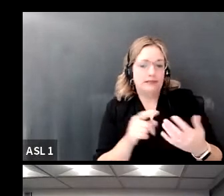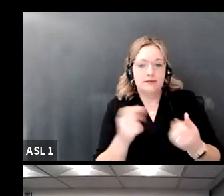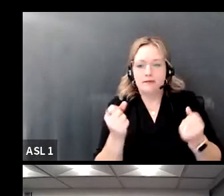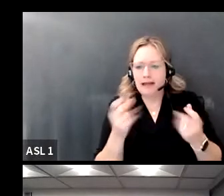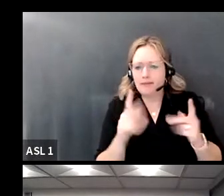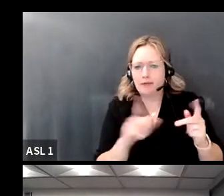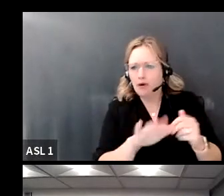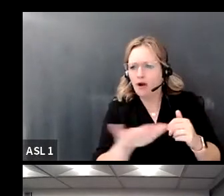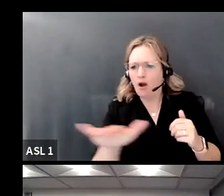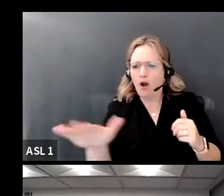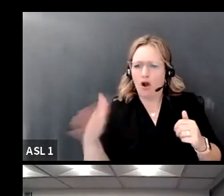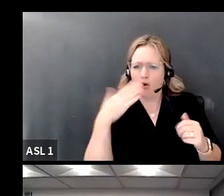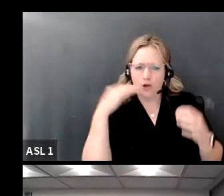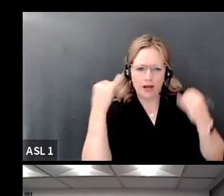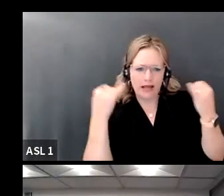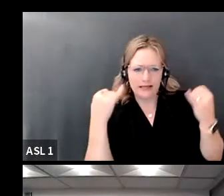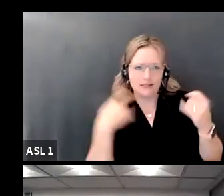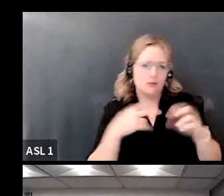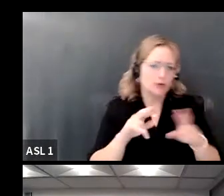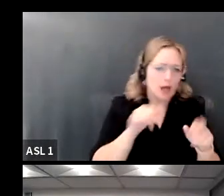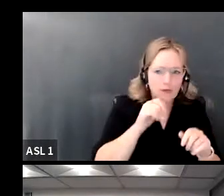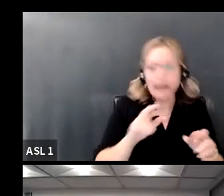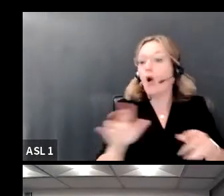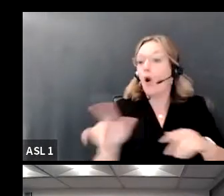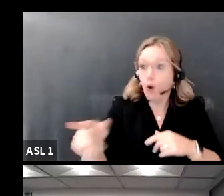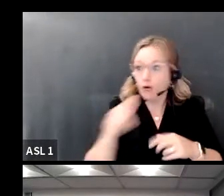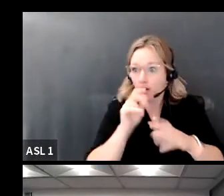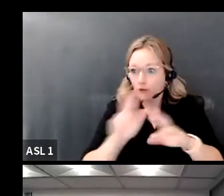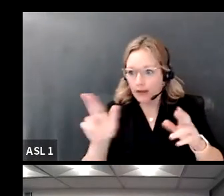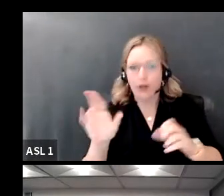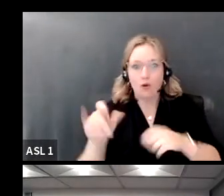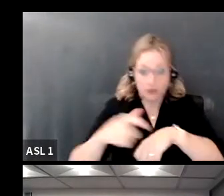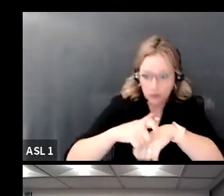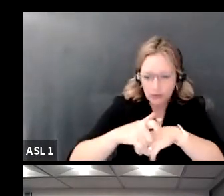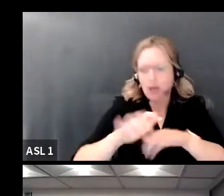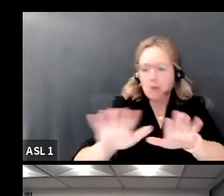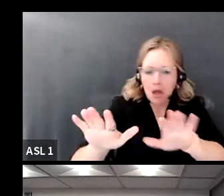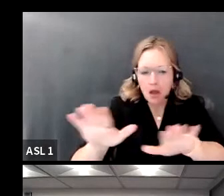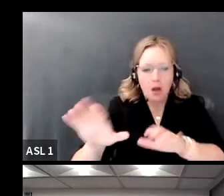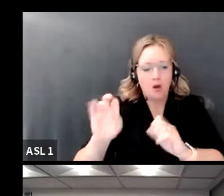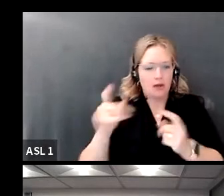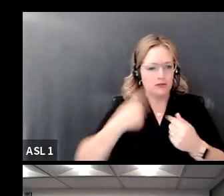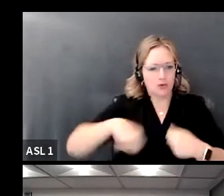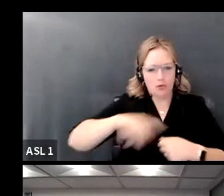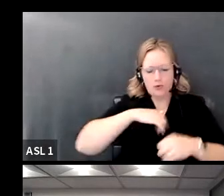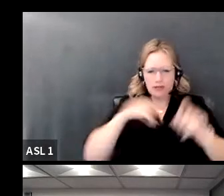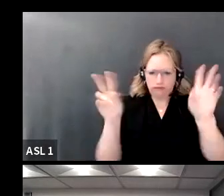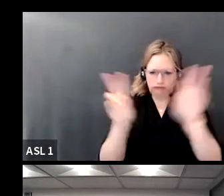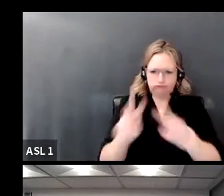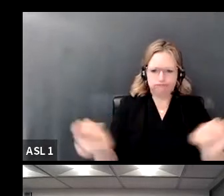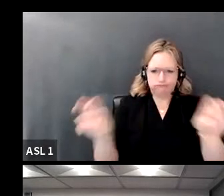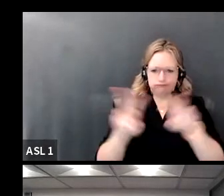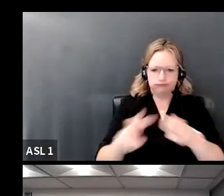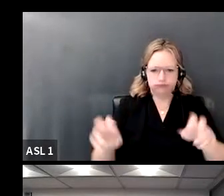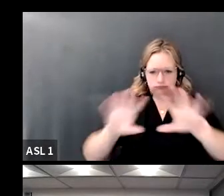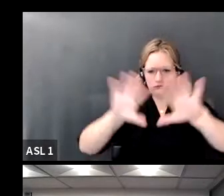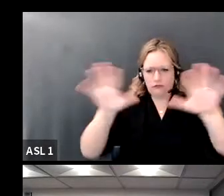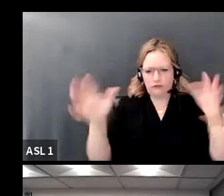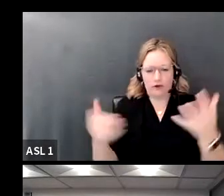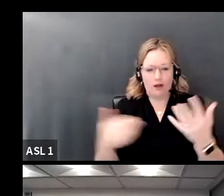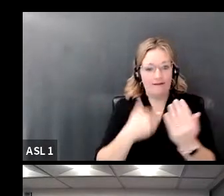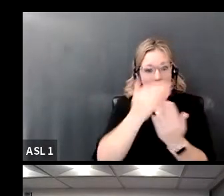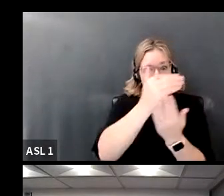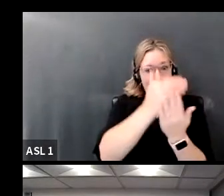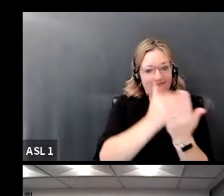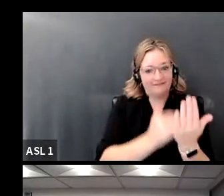but but we're not ready and it has to happen later and and we need to take more time so we had a look at the the um items on that